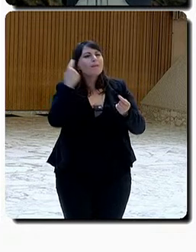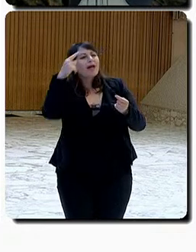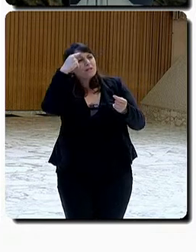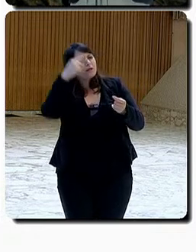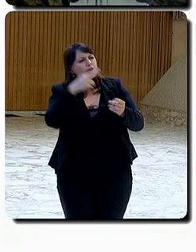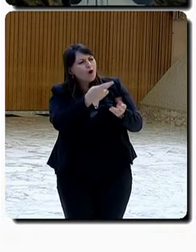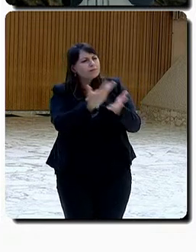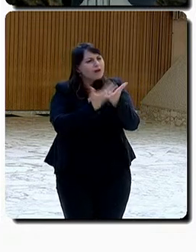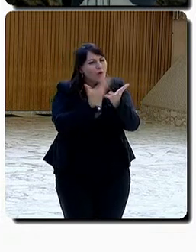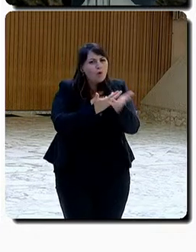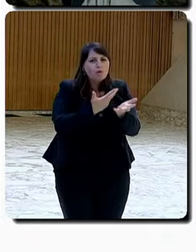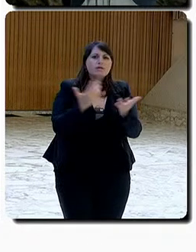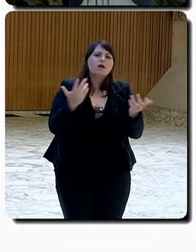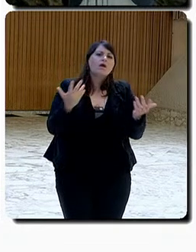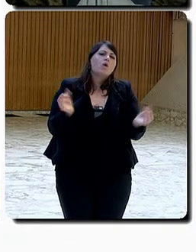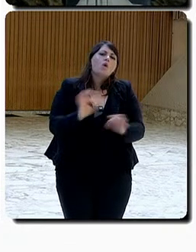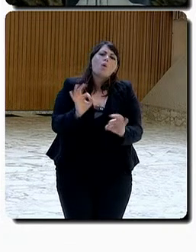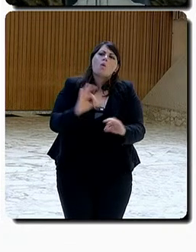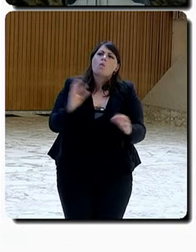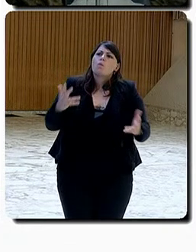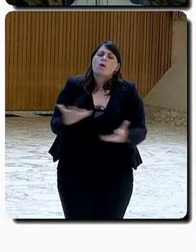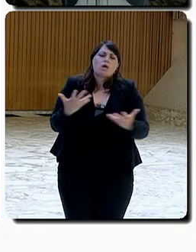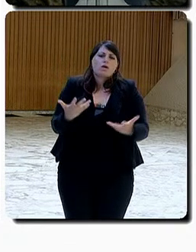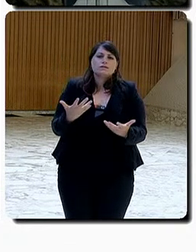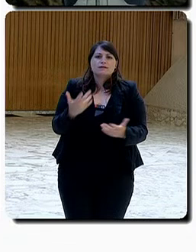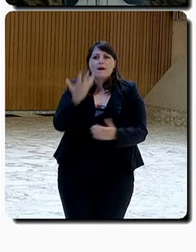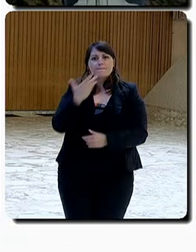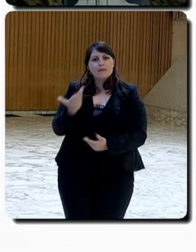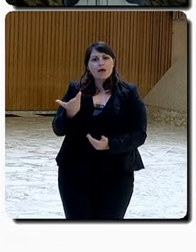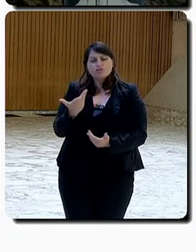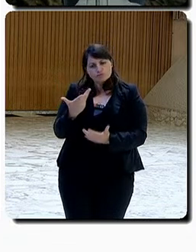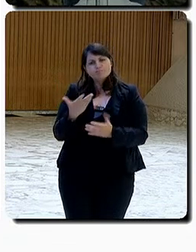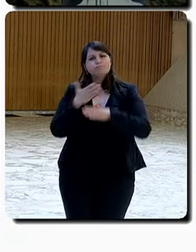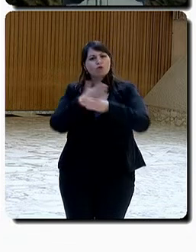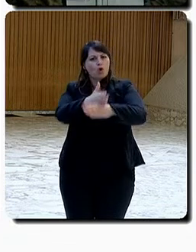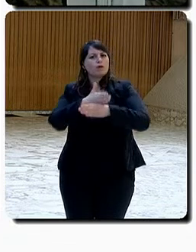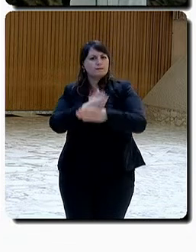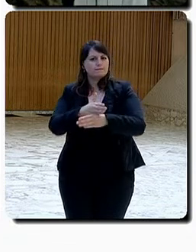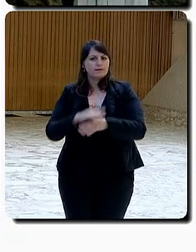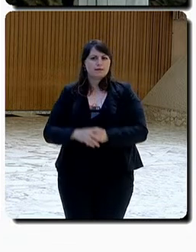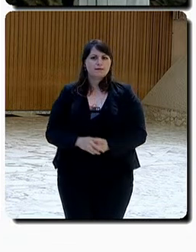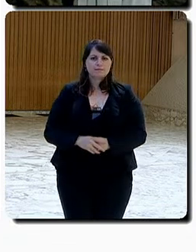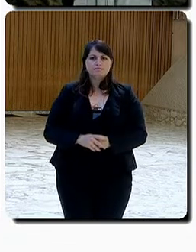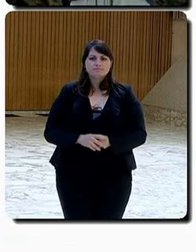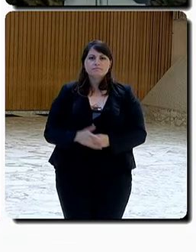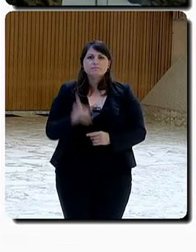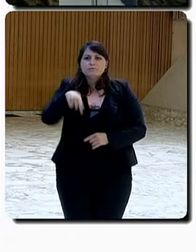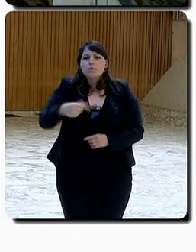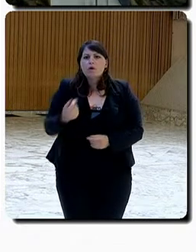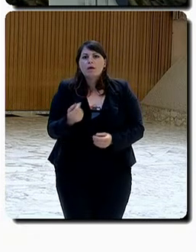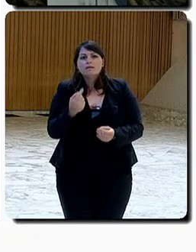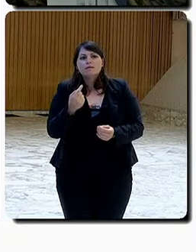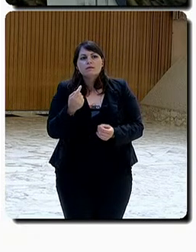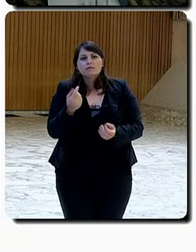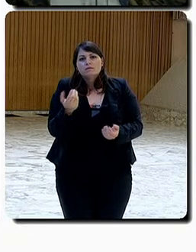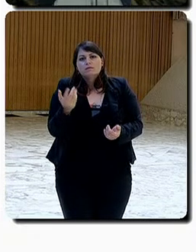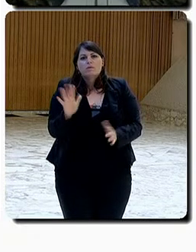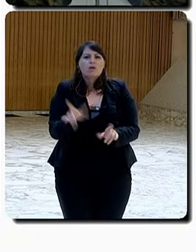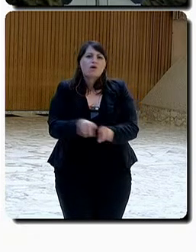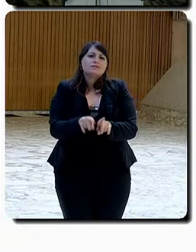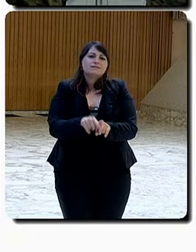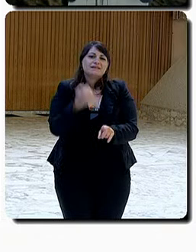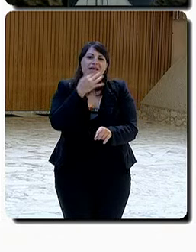to make. It might go something like this. When we came to this country, we couldn't find this ingredient, so we substituted